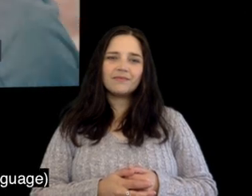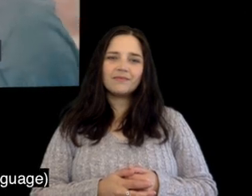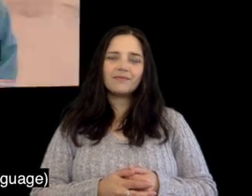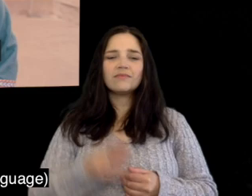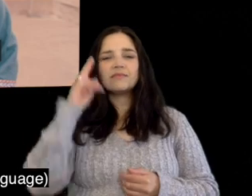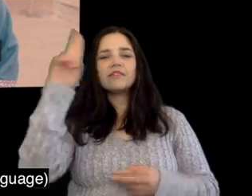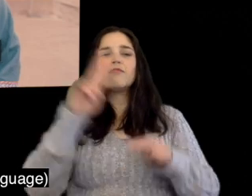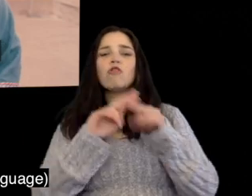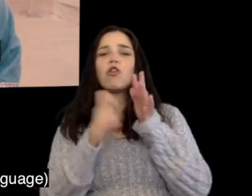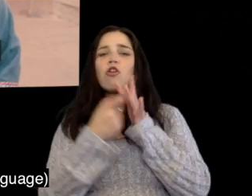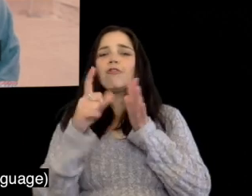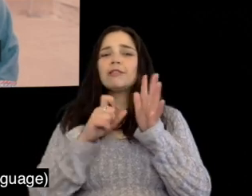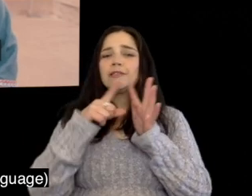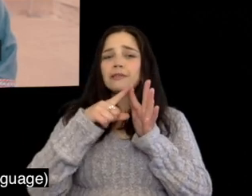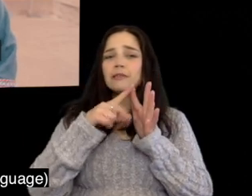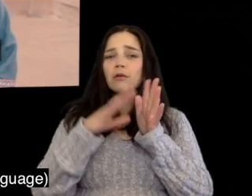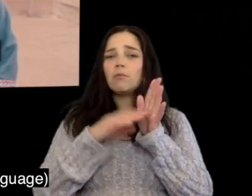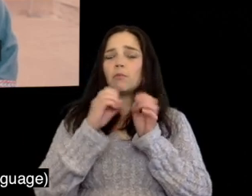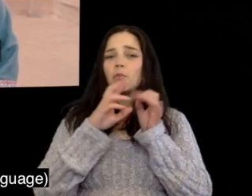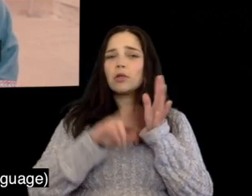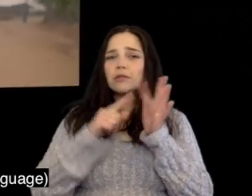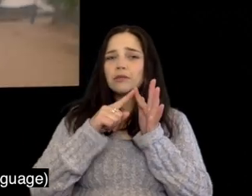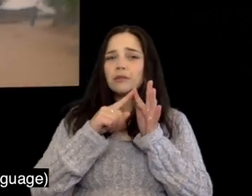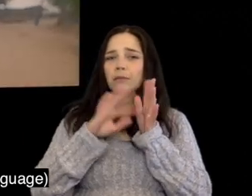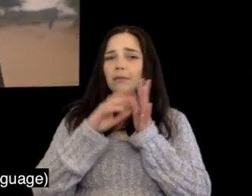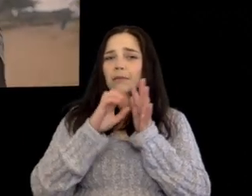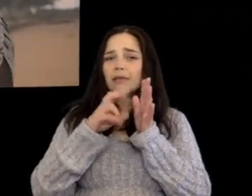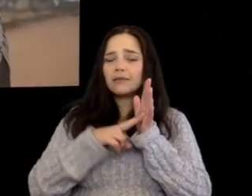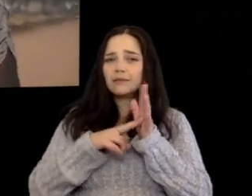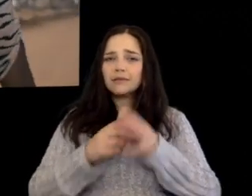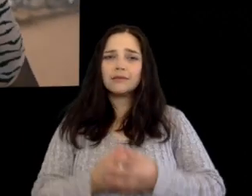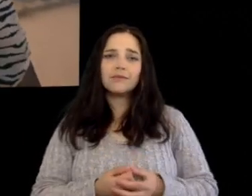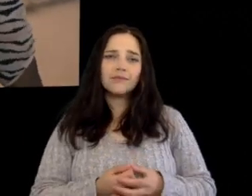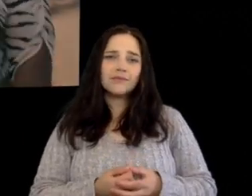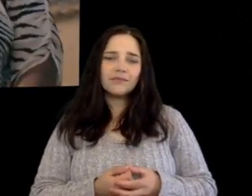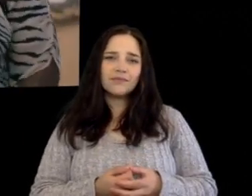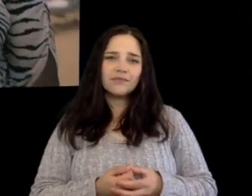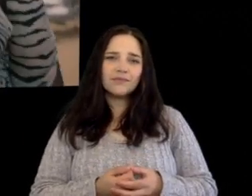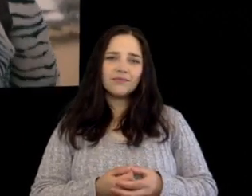Kwa masita ndita Florence, mbona mudhiani.